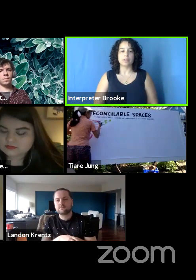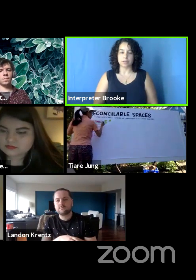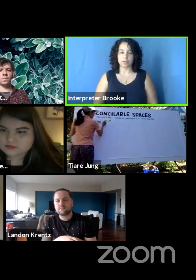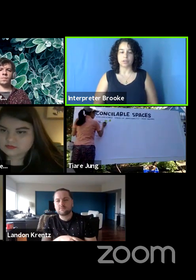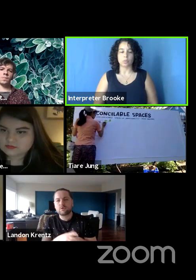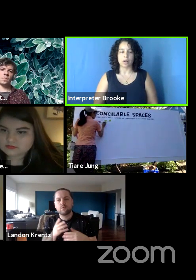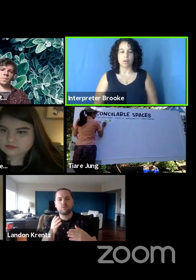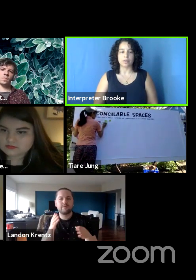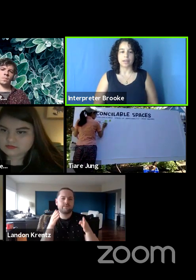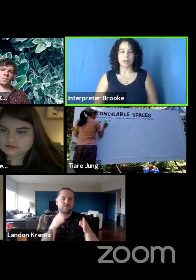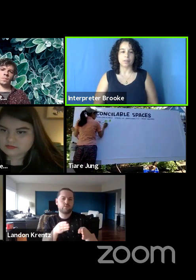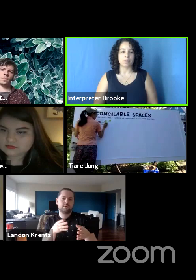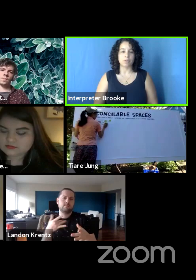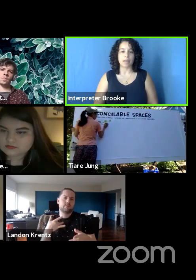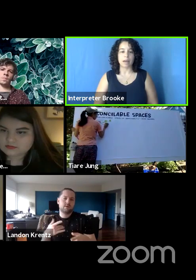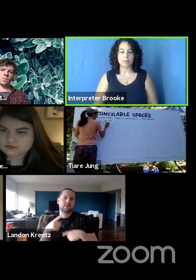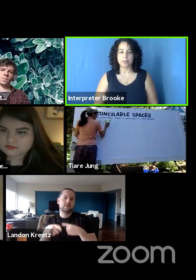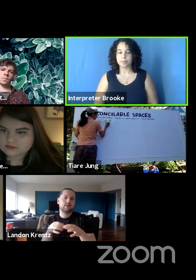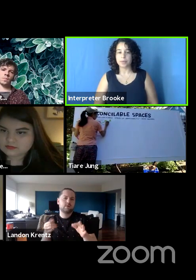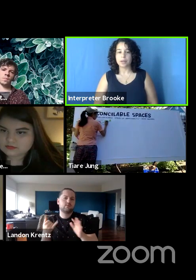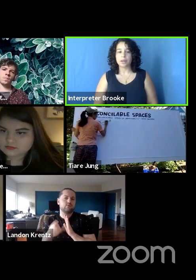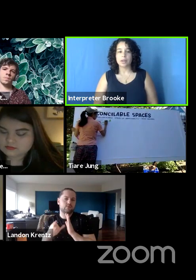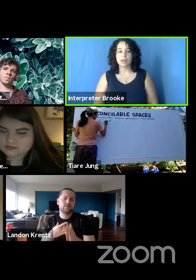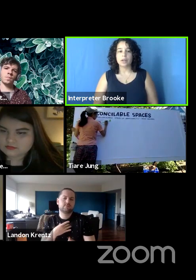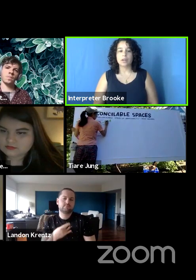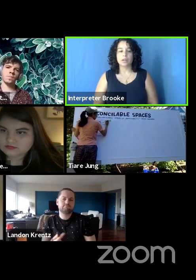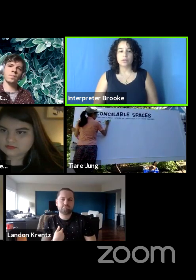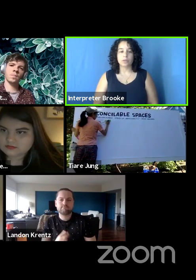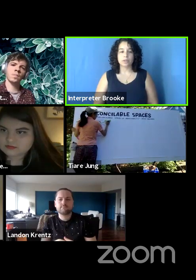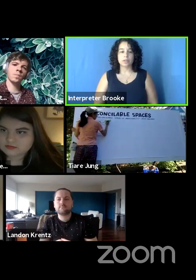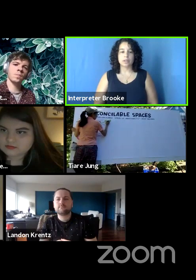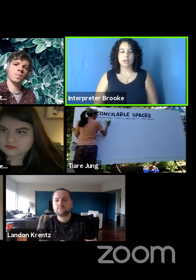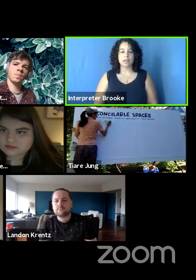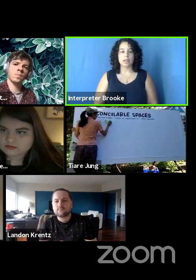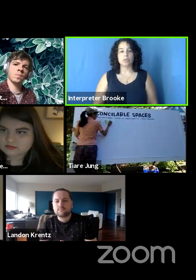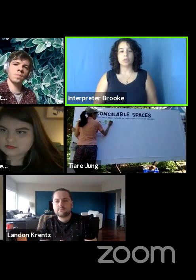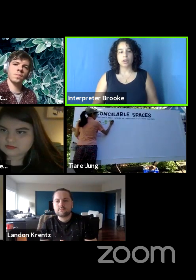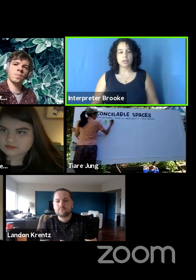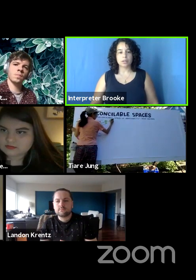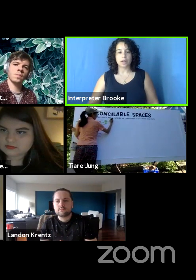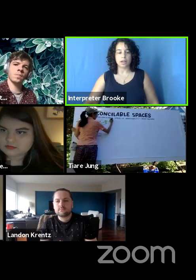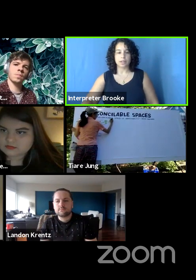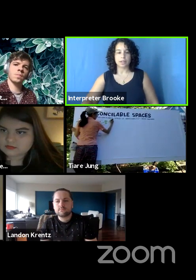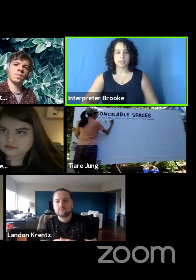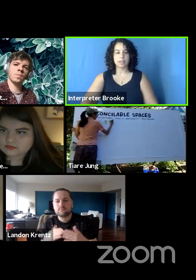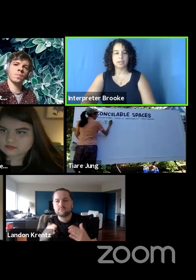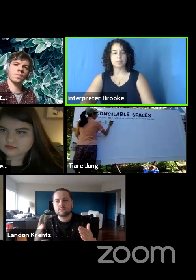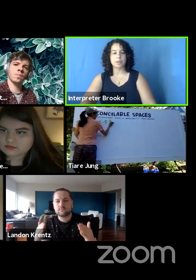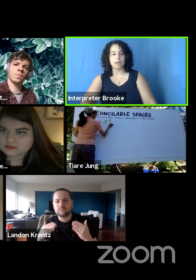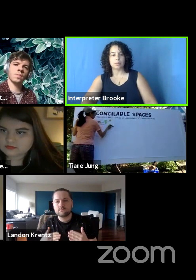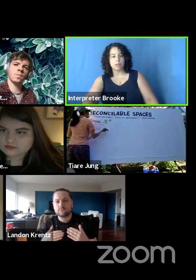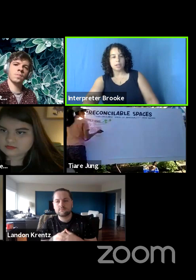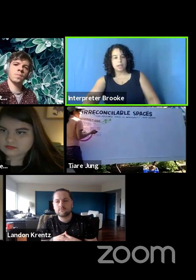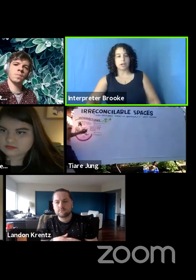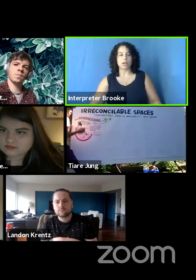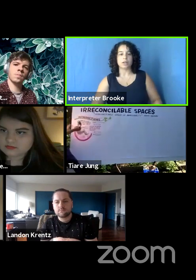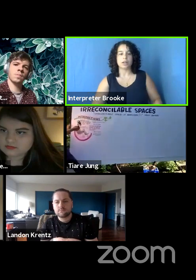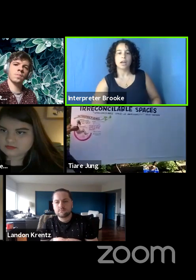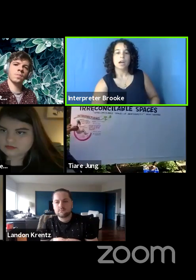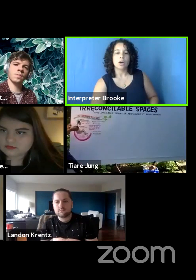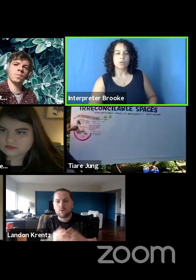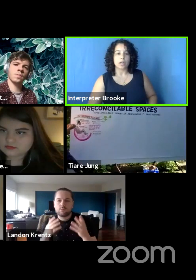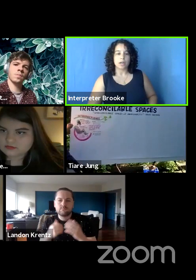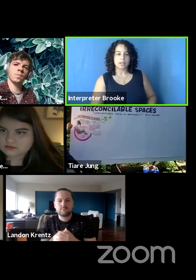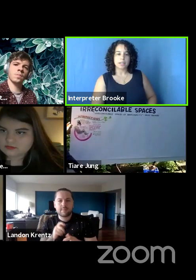are different as well. They cannot be overlapped. For sign language art, that's something I'm really keen